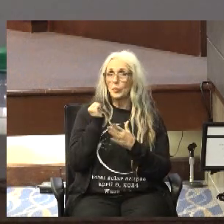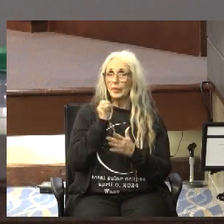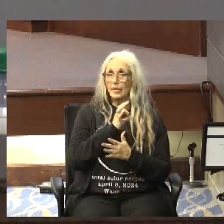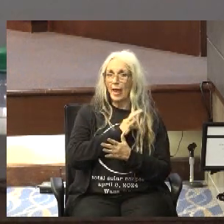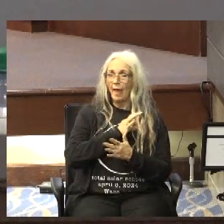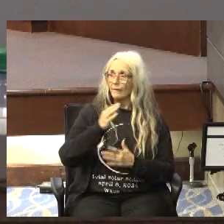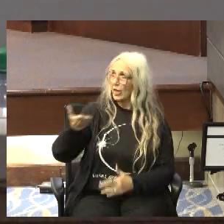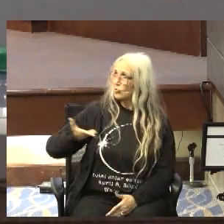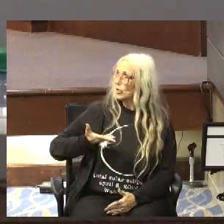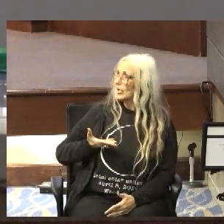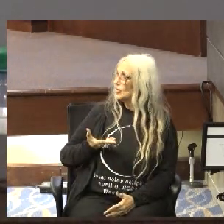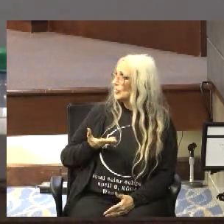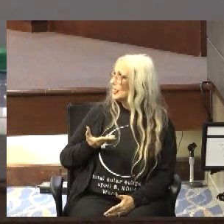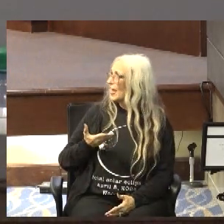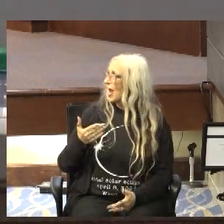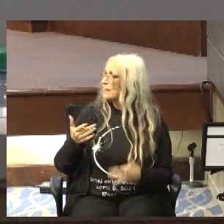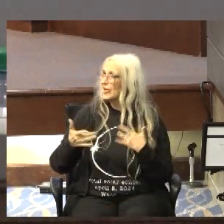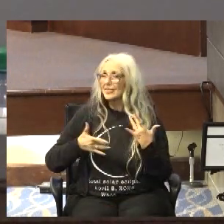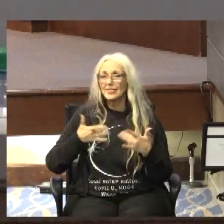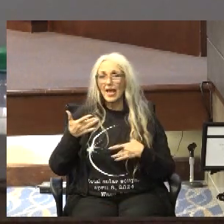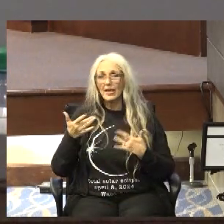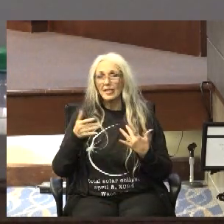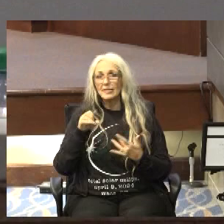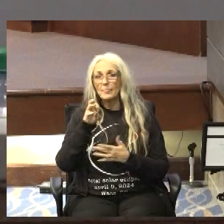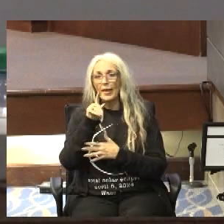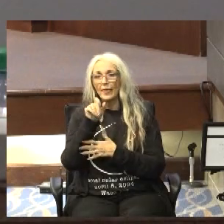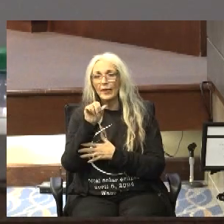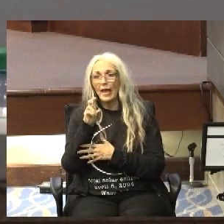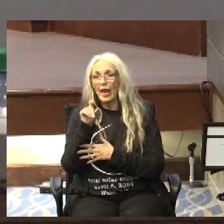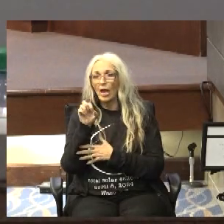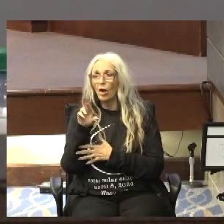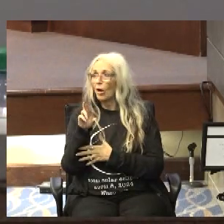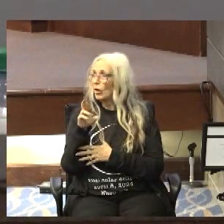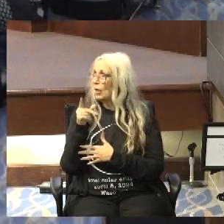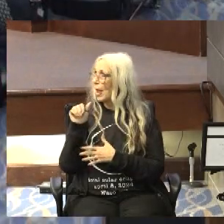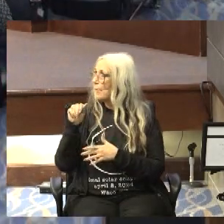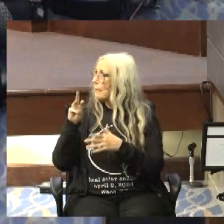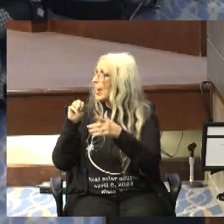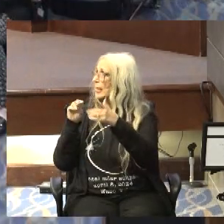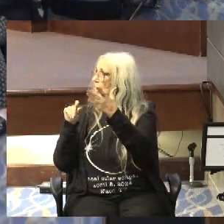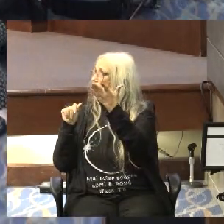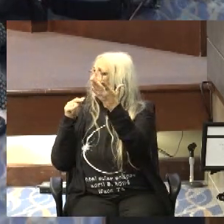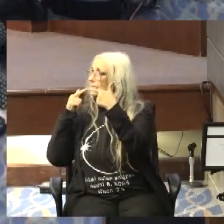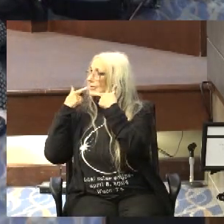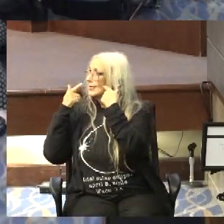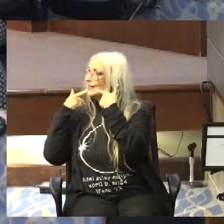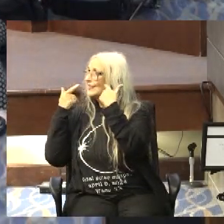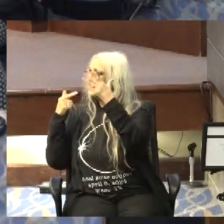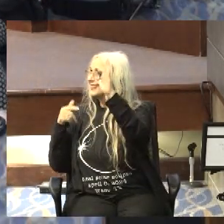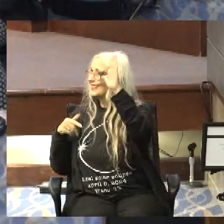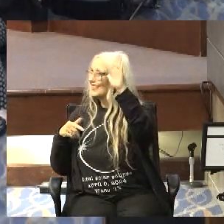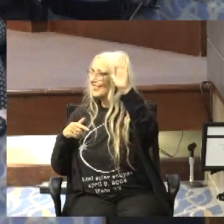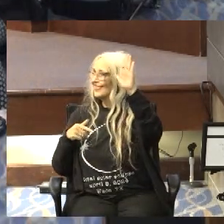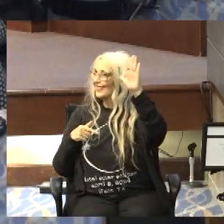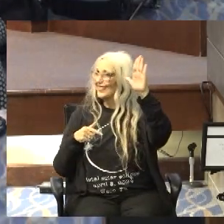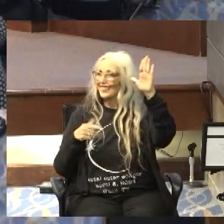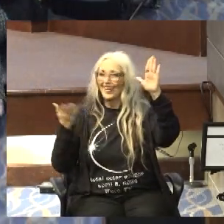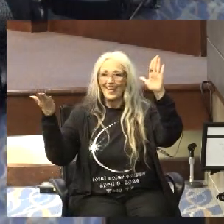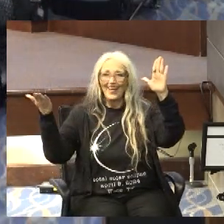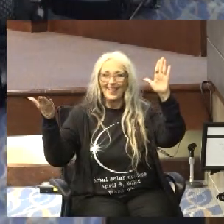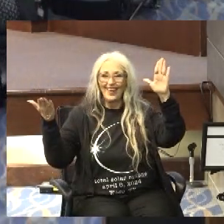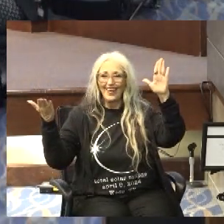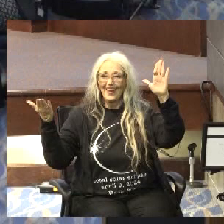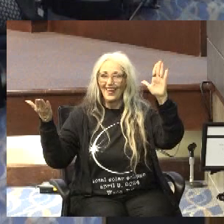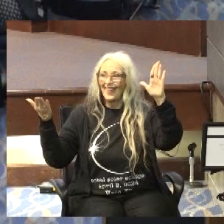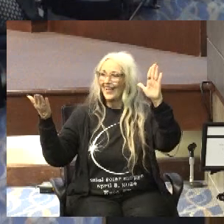introduction, and I'm excited to introduce Amanda Dyer, who's in the audience. Amanda, if you don't mind smiling, standing up and waving. Yeah,